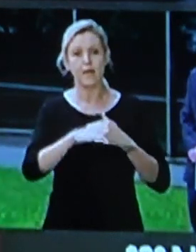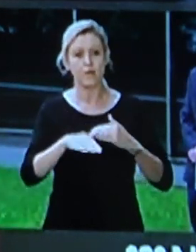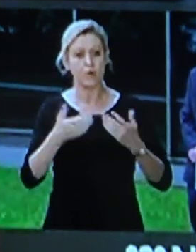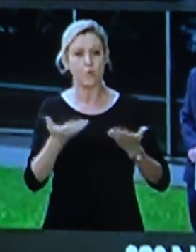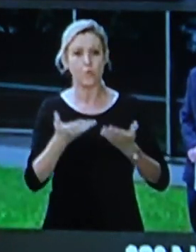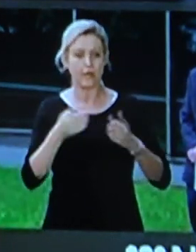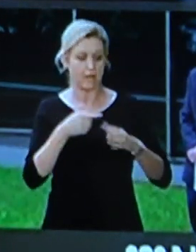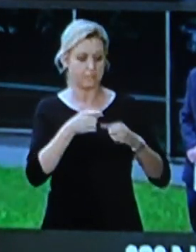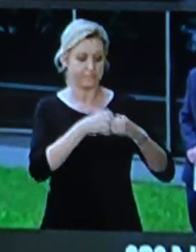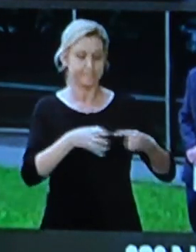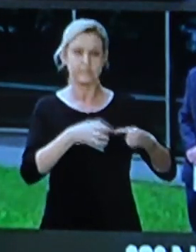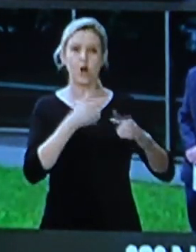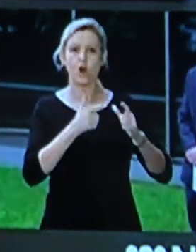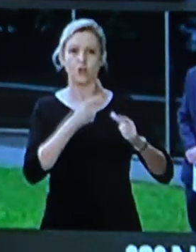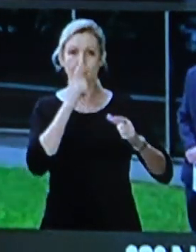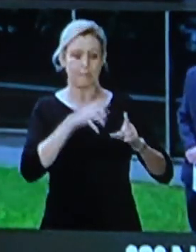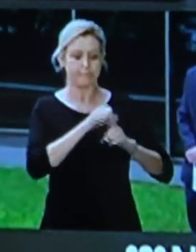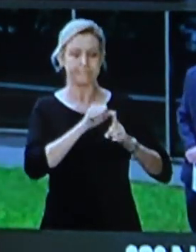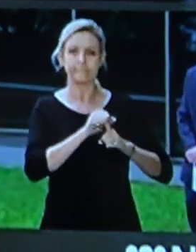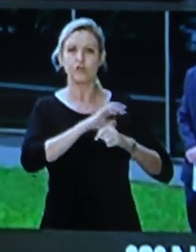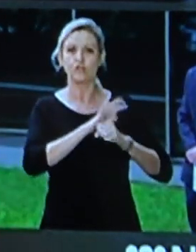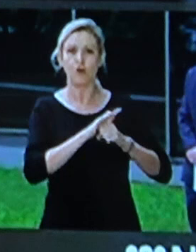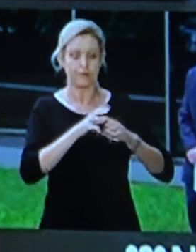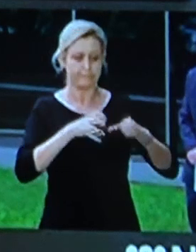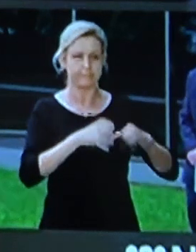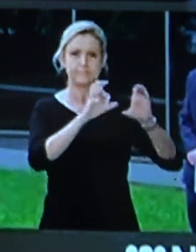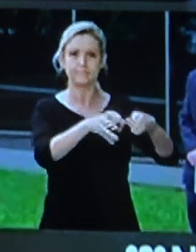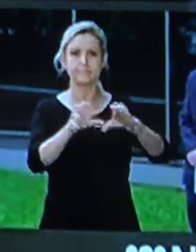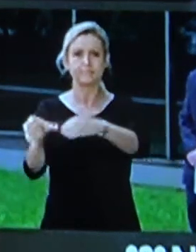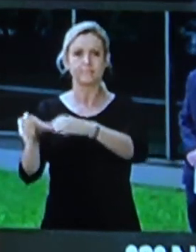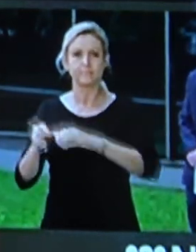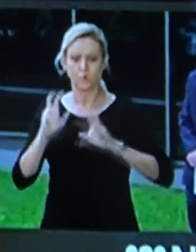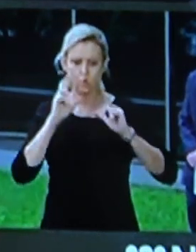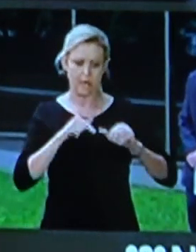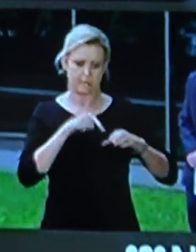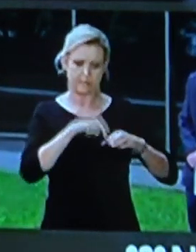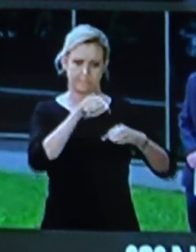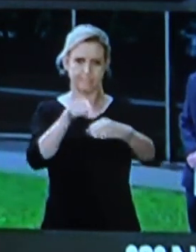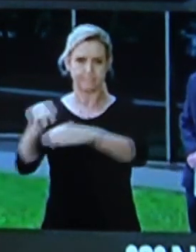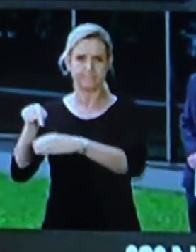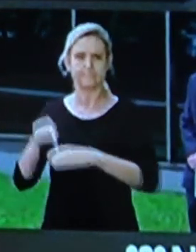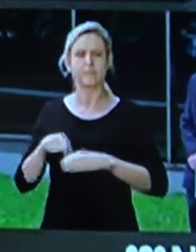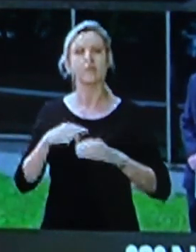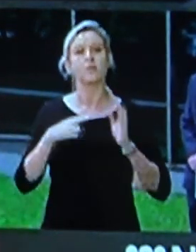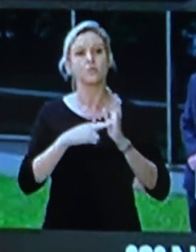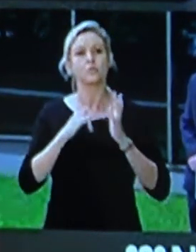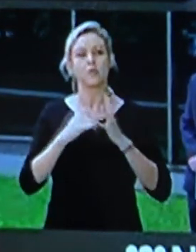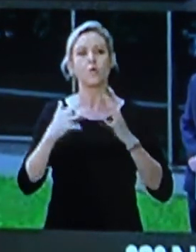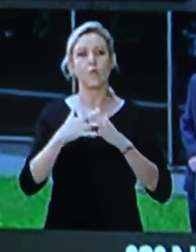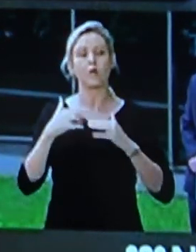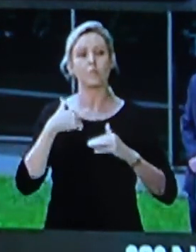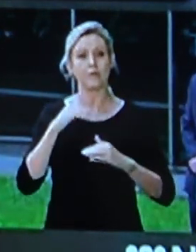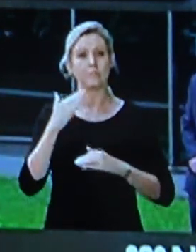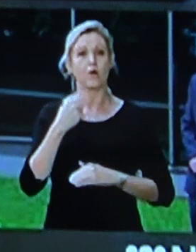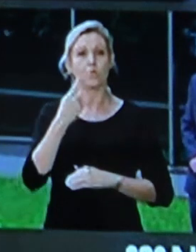and ensuring there is more testing done in those areas. I'm also pleased to say that in New South Wales, we've done in excess of